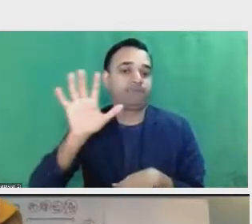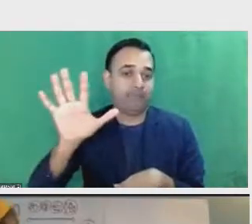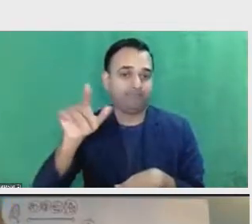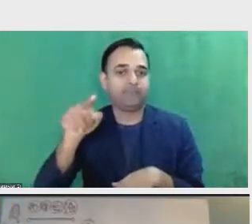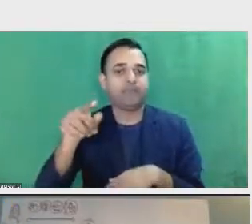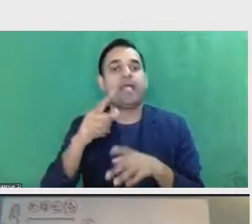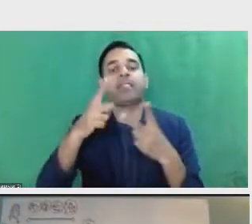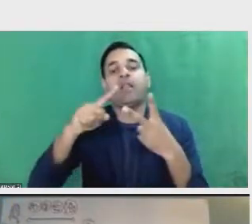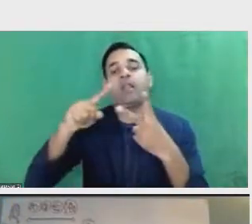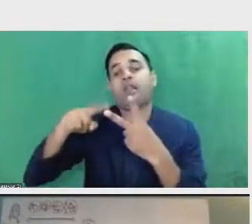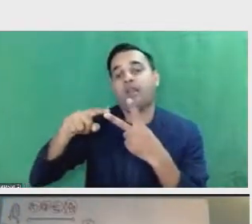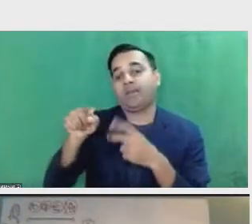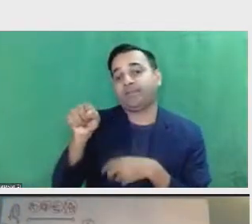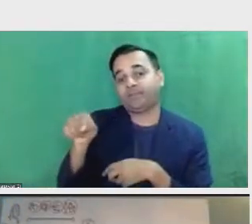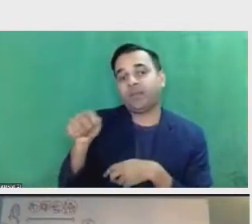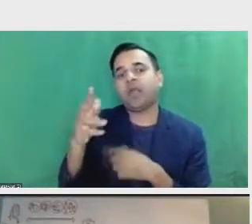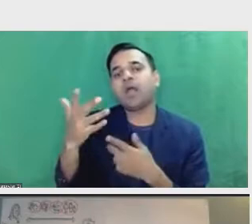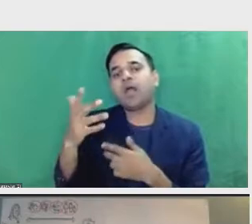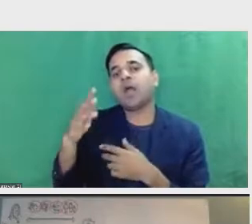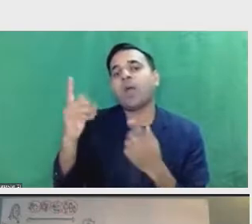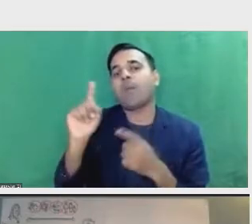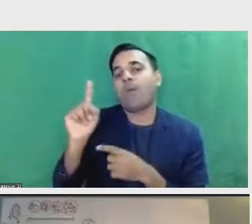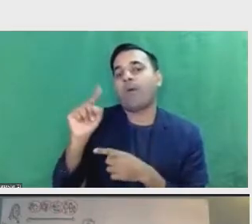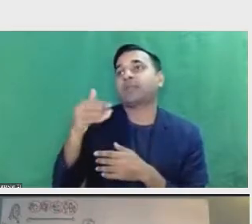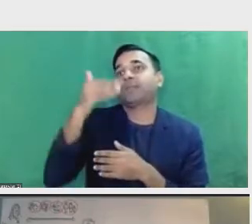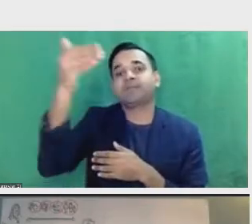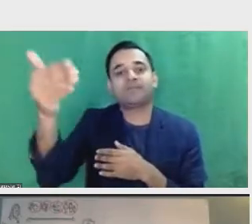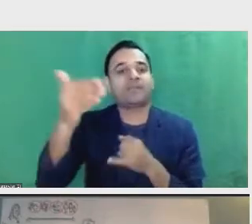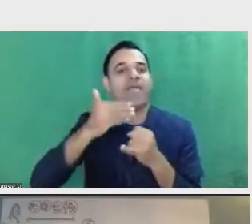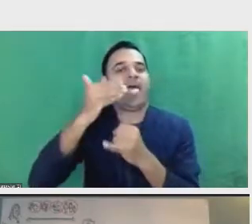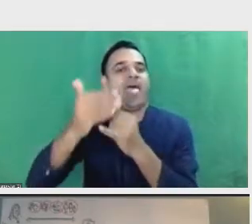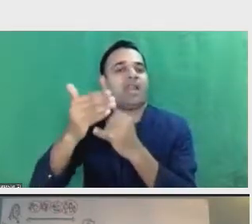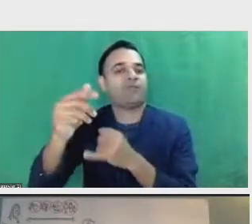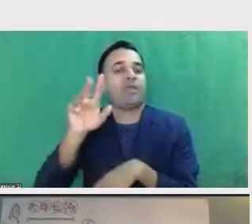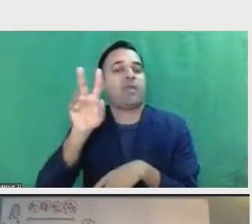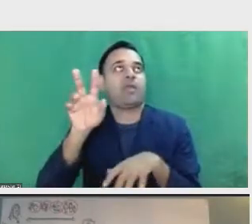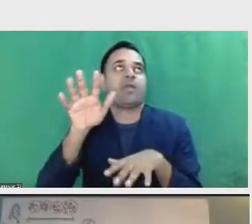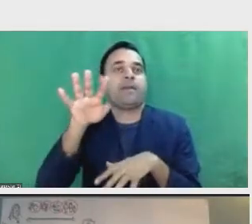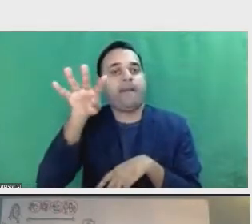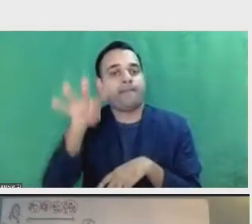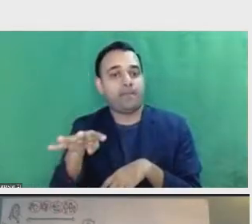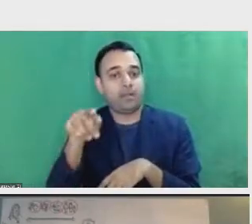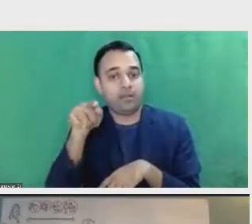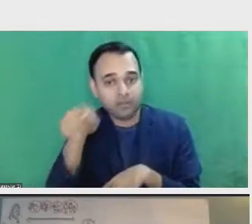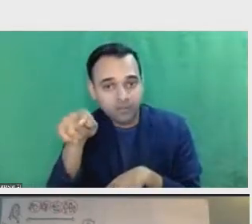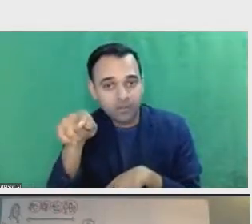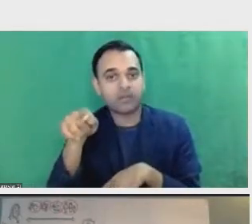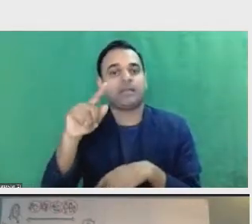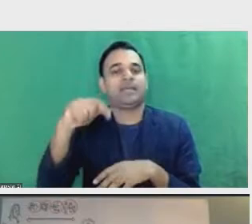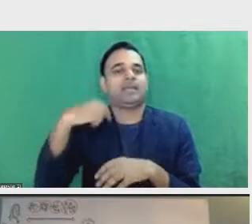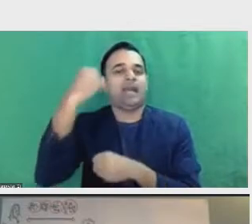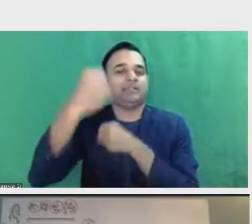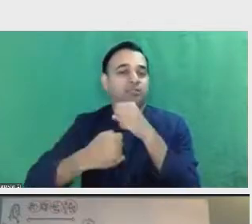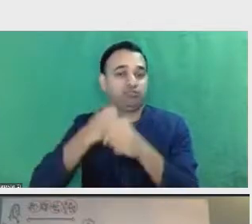the post-2020 GBF will be adopted along with the post-2020 Gender Plan of